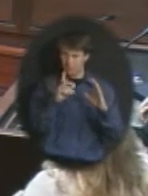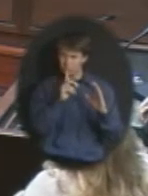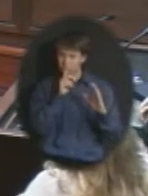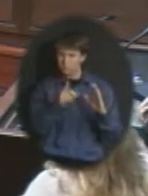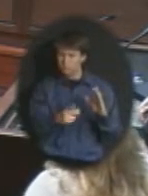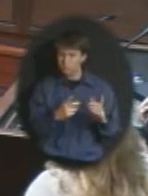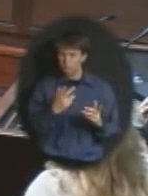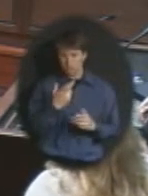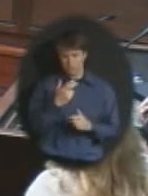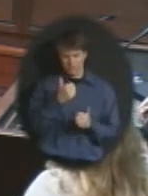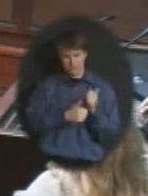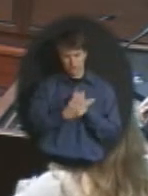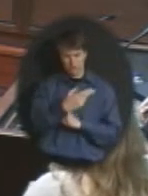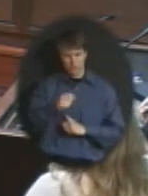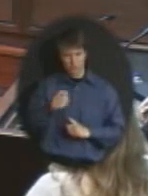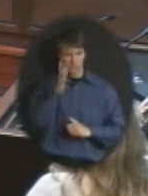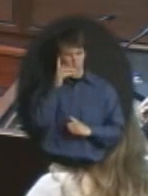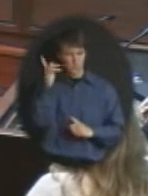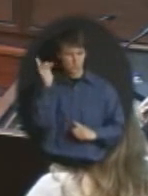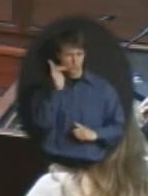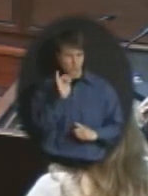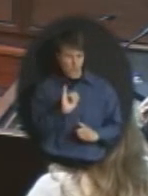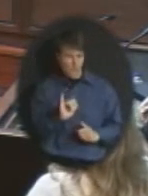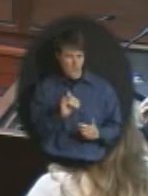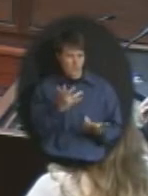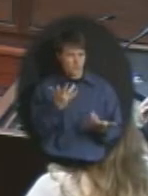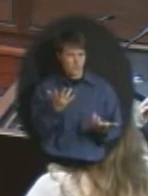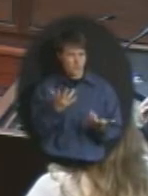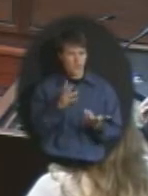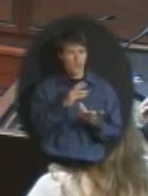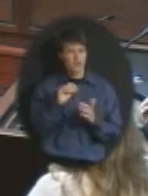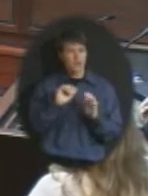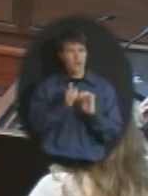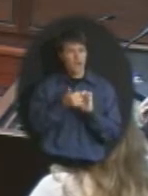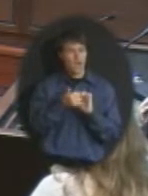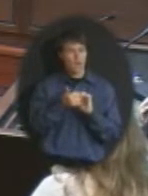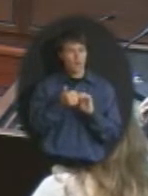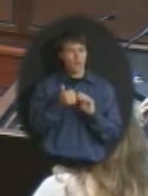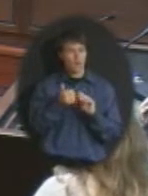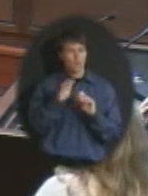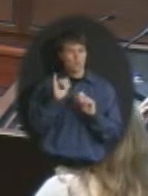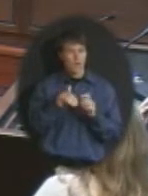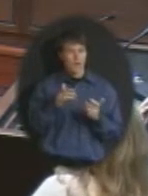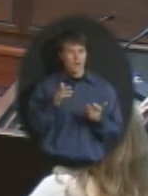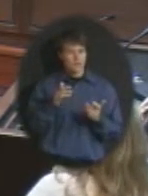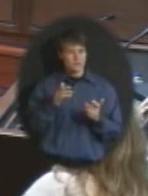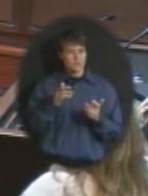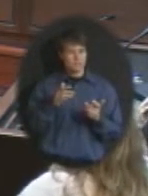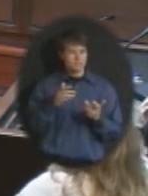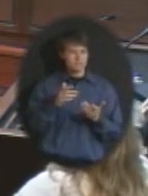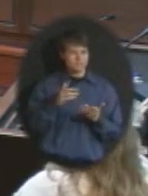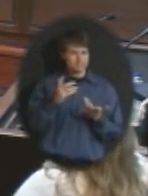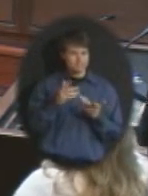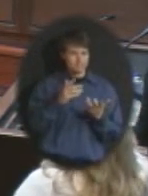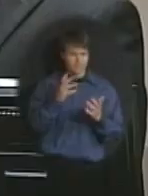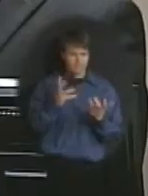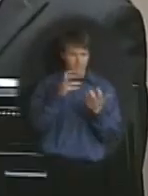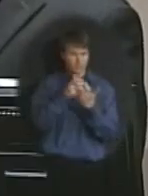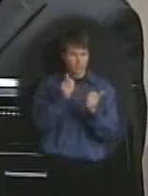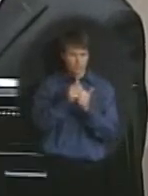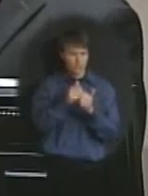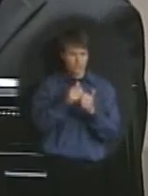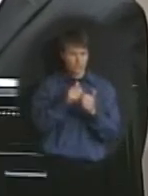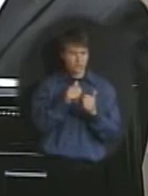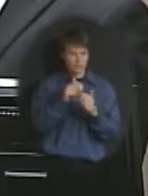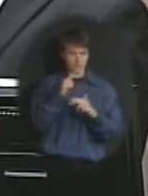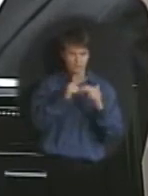going to look like based in how that squares with capacity in our high schools. Absolutely. We're